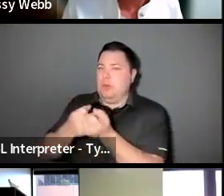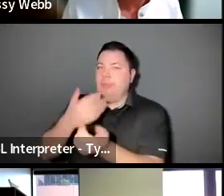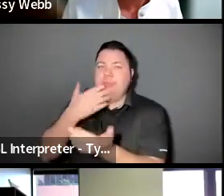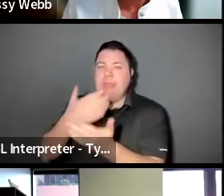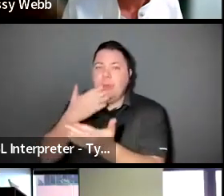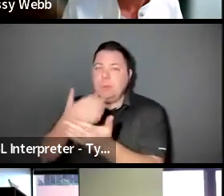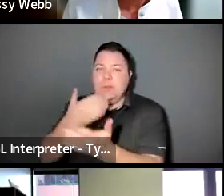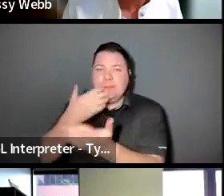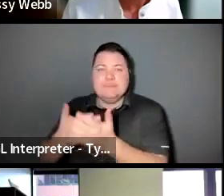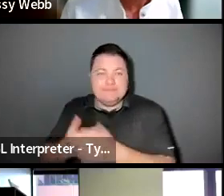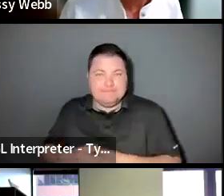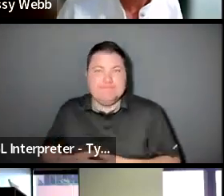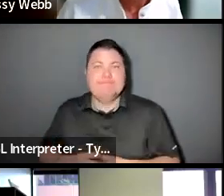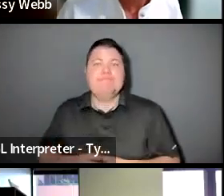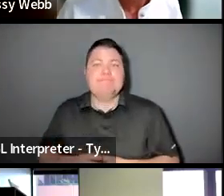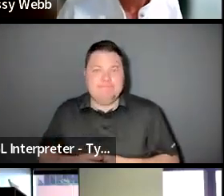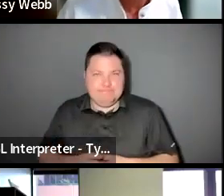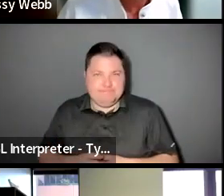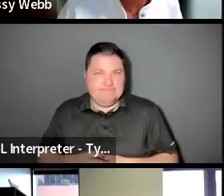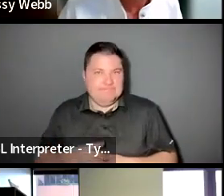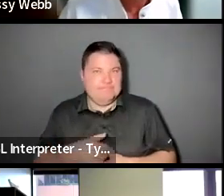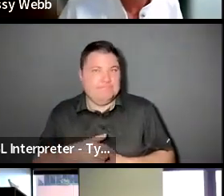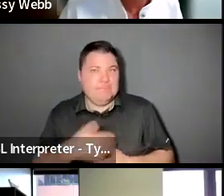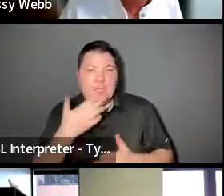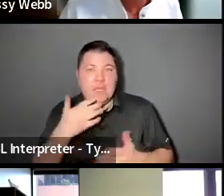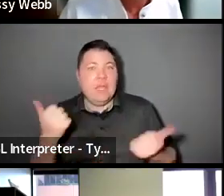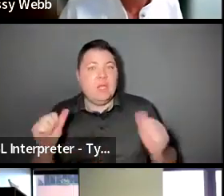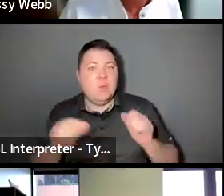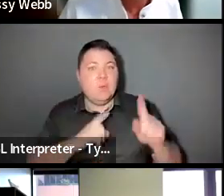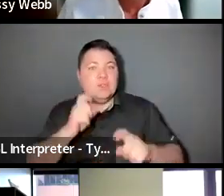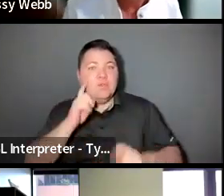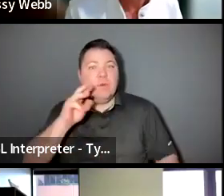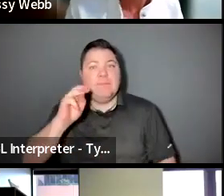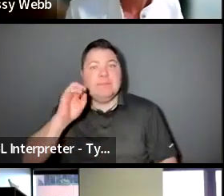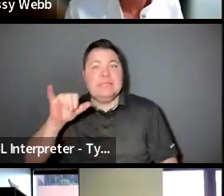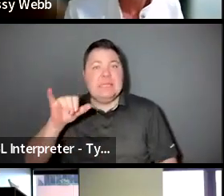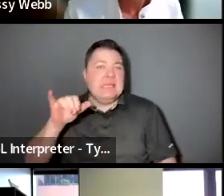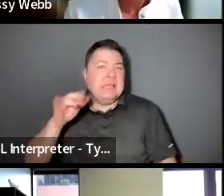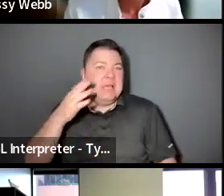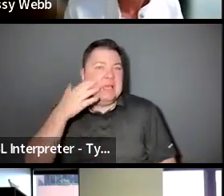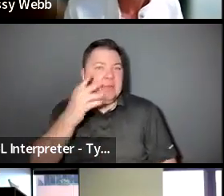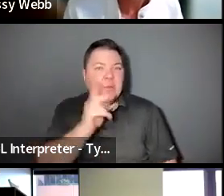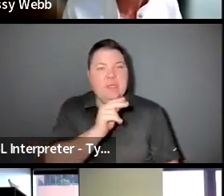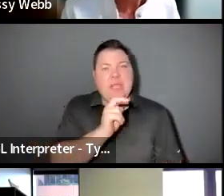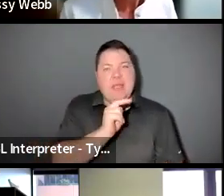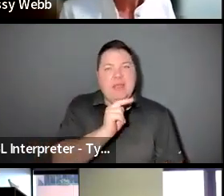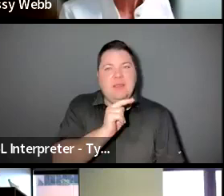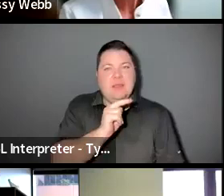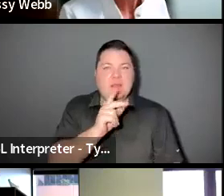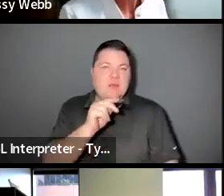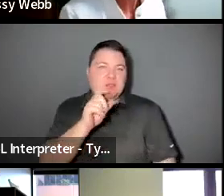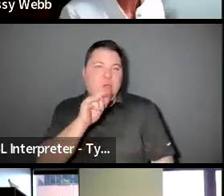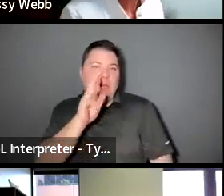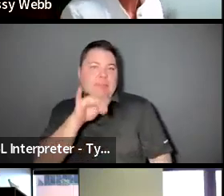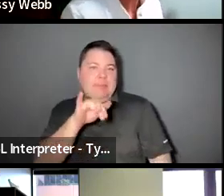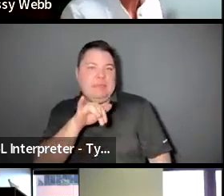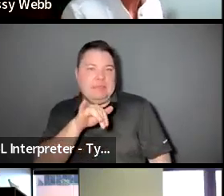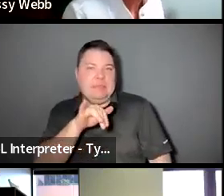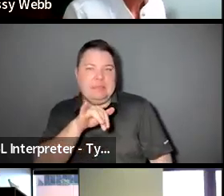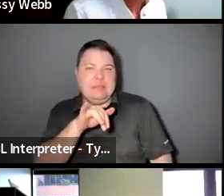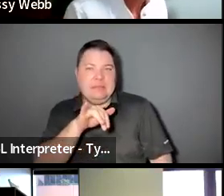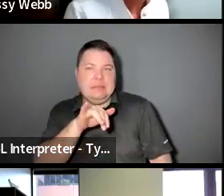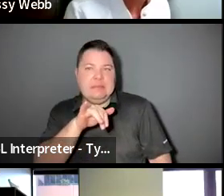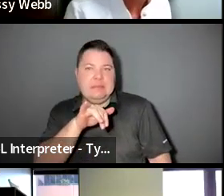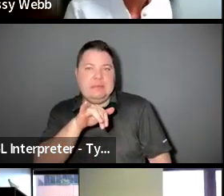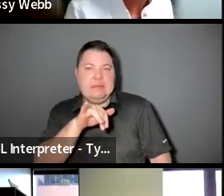much. Anybody have any questions for Missy? I know Kevin Probably both have been keeping me